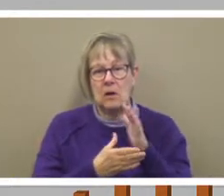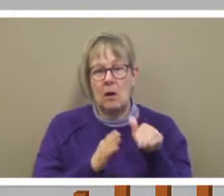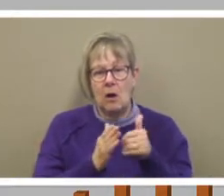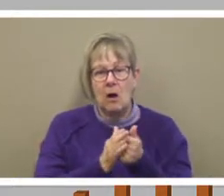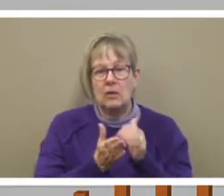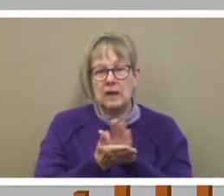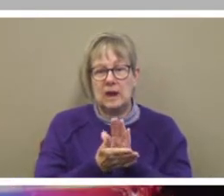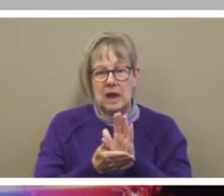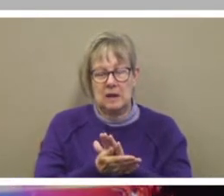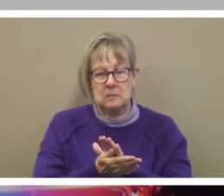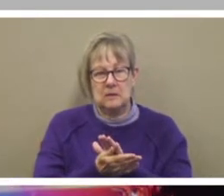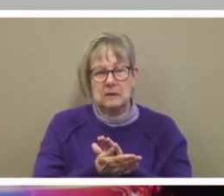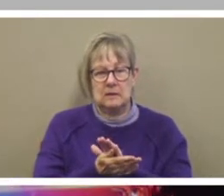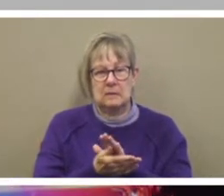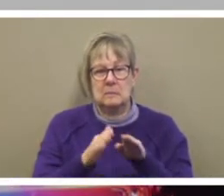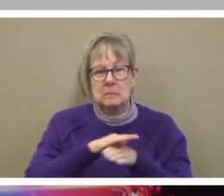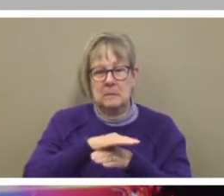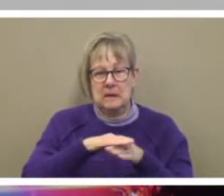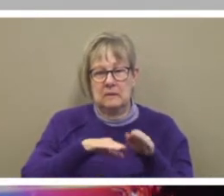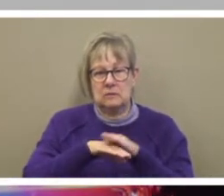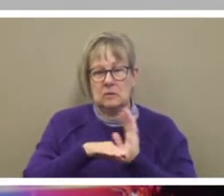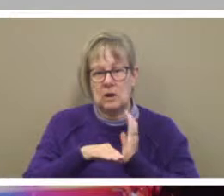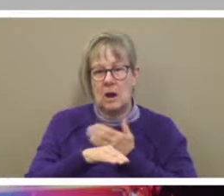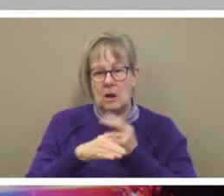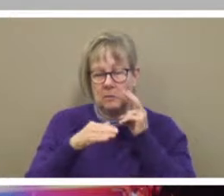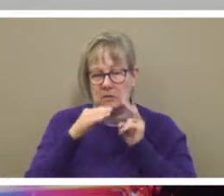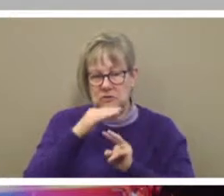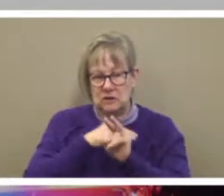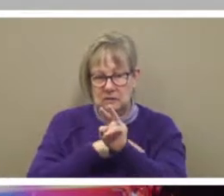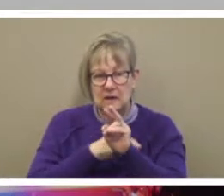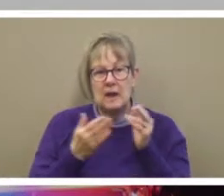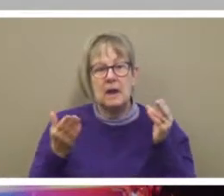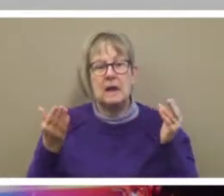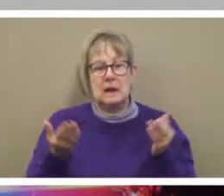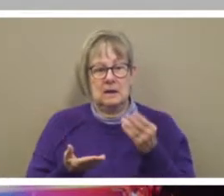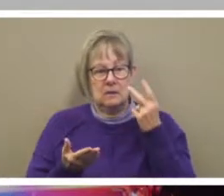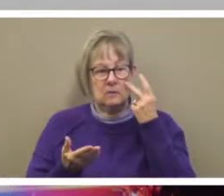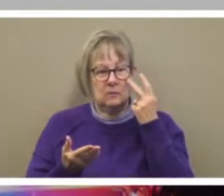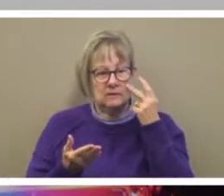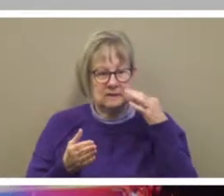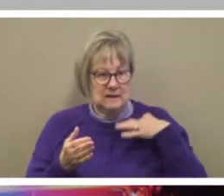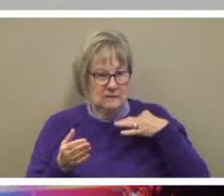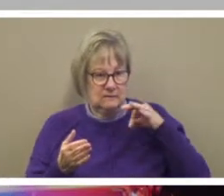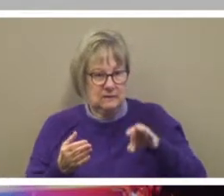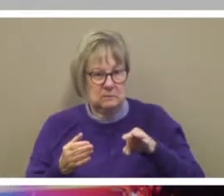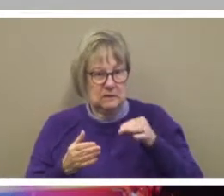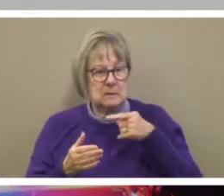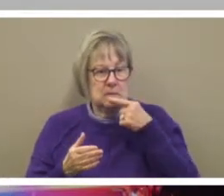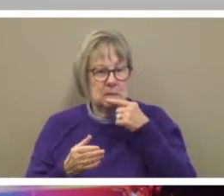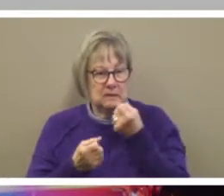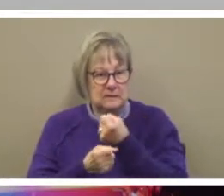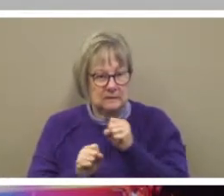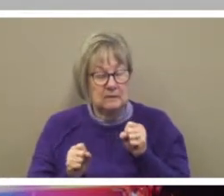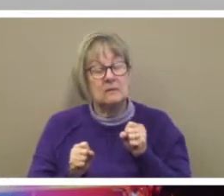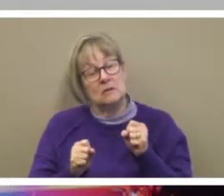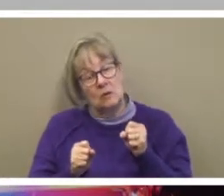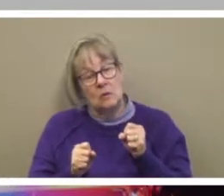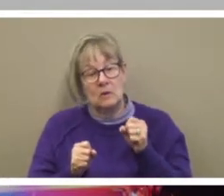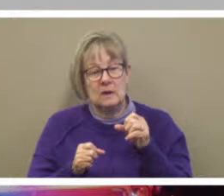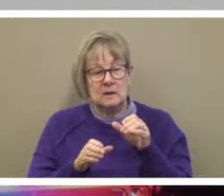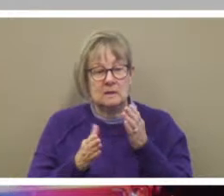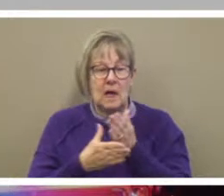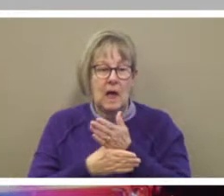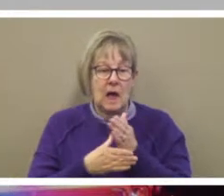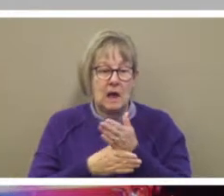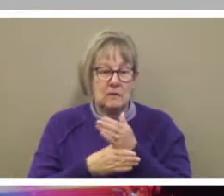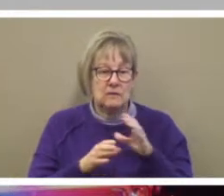based on our projections. So here you'll see investment in public safety. So the average